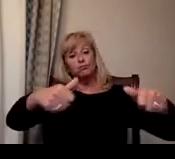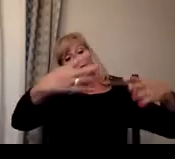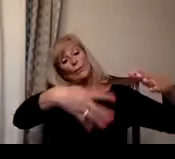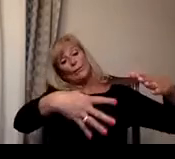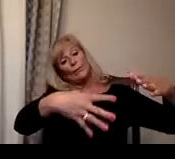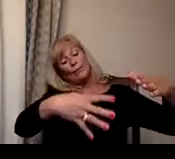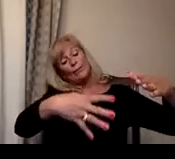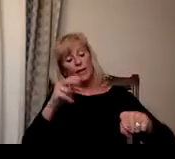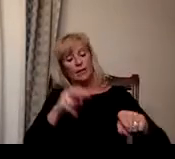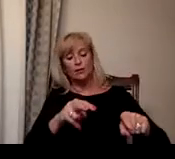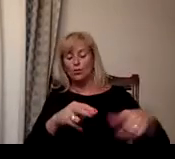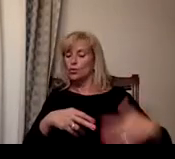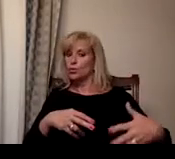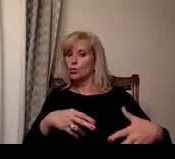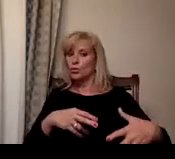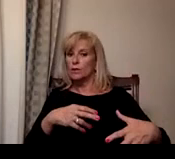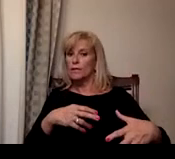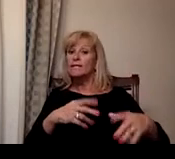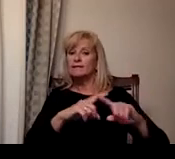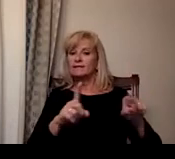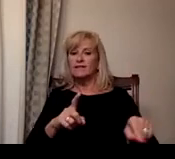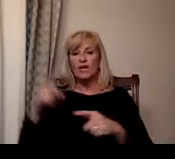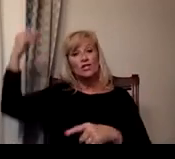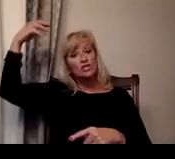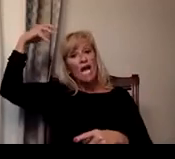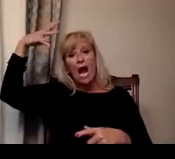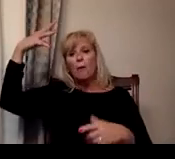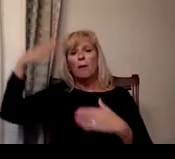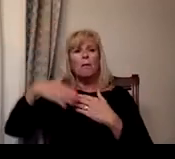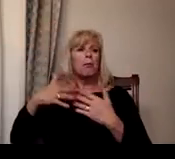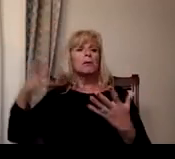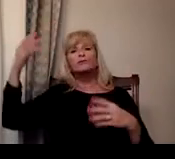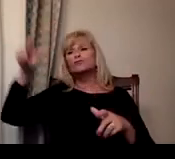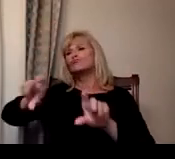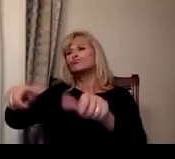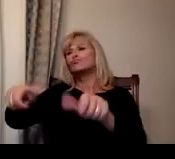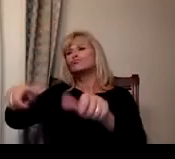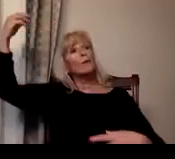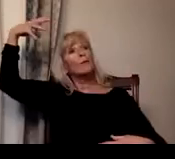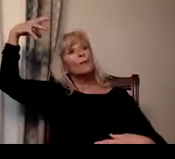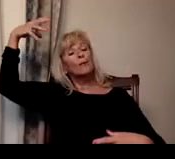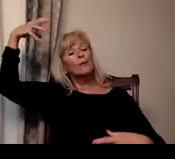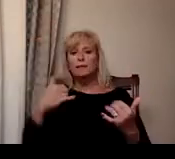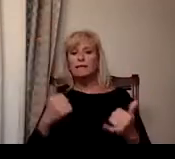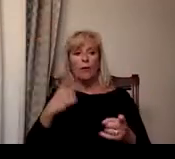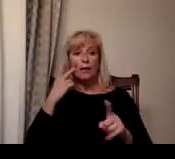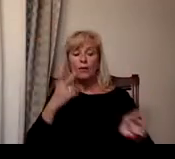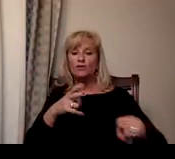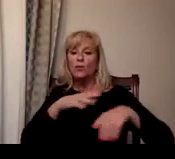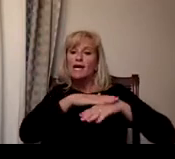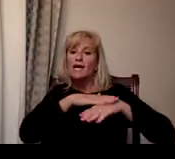the same. I have witnessed poverty, not only around the world, but in our own country, on the Native